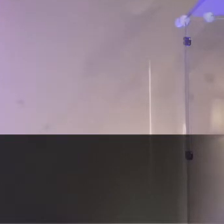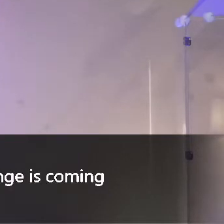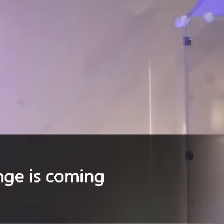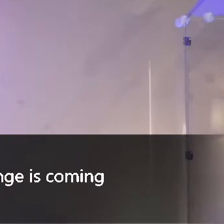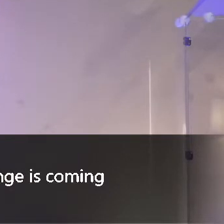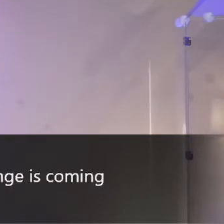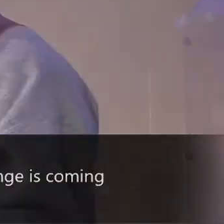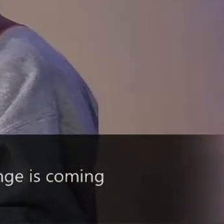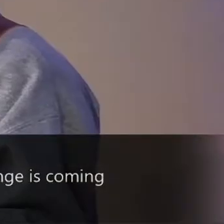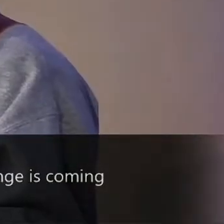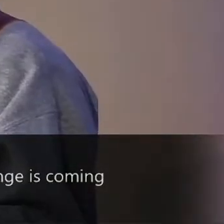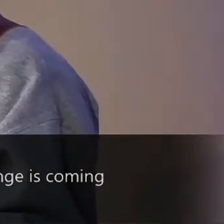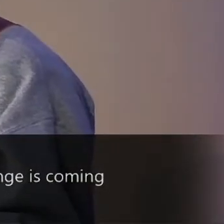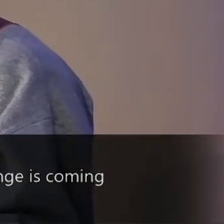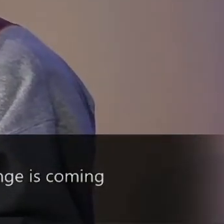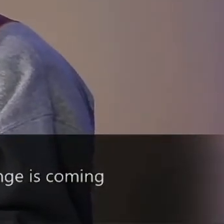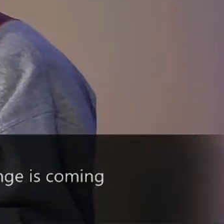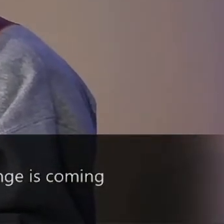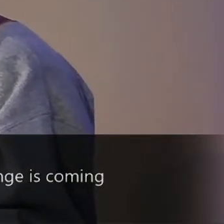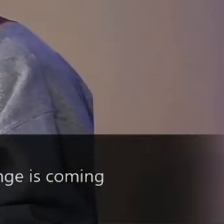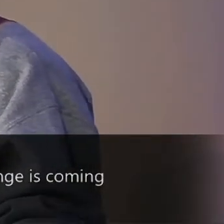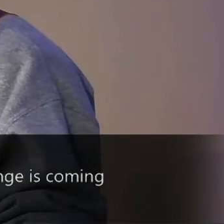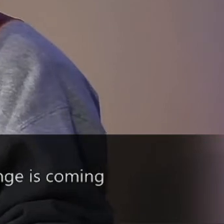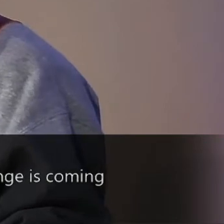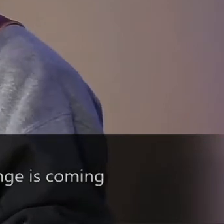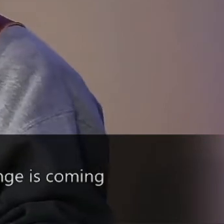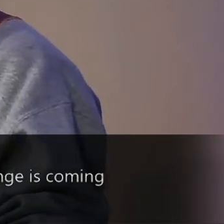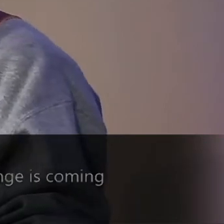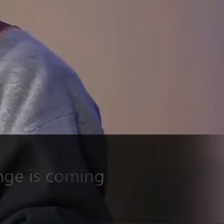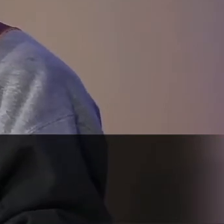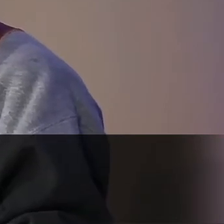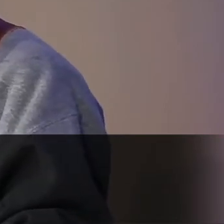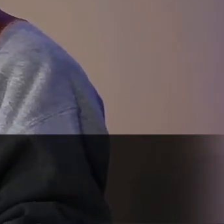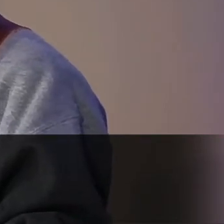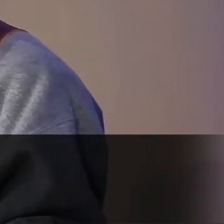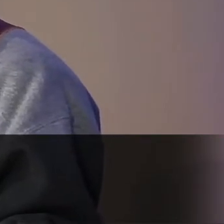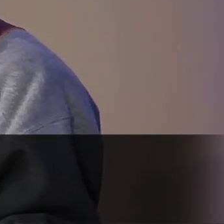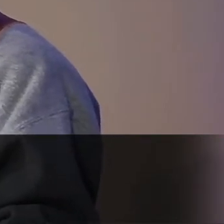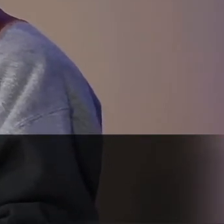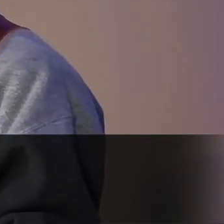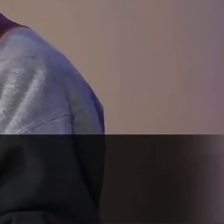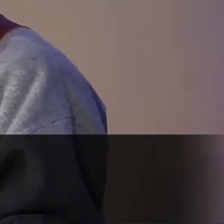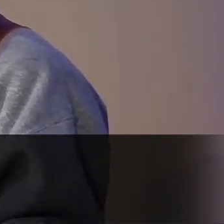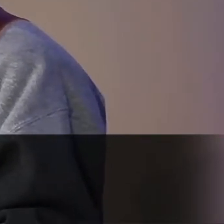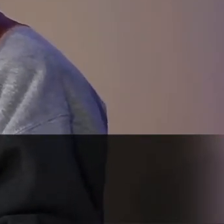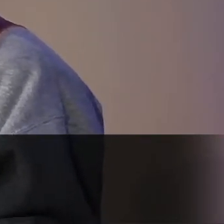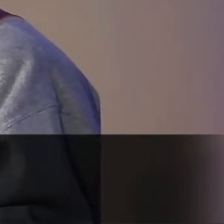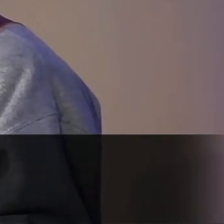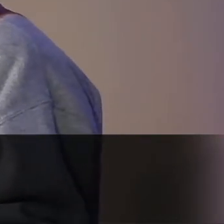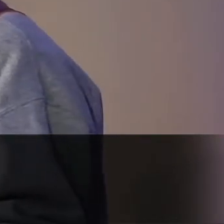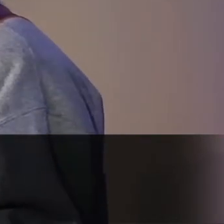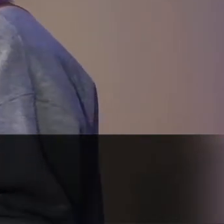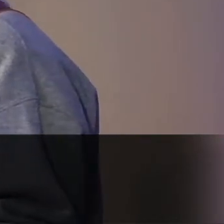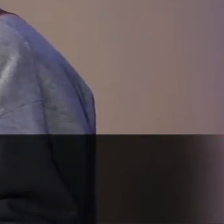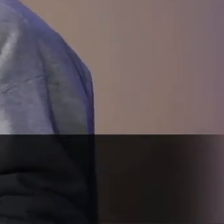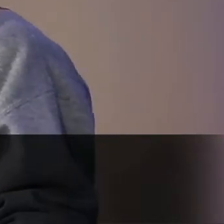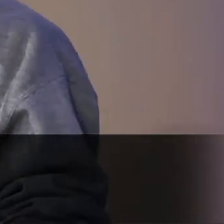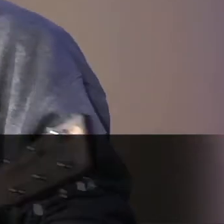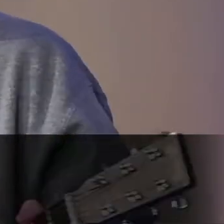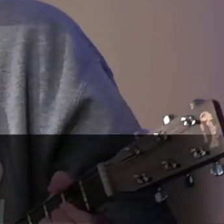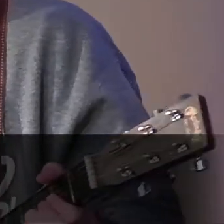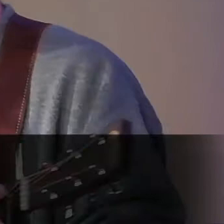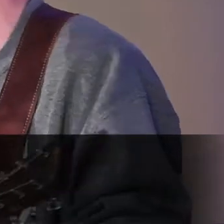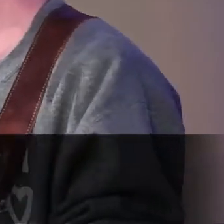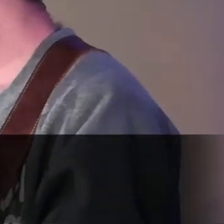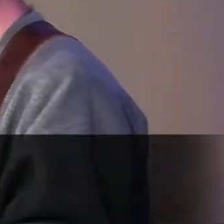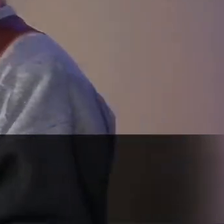We believe that change is coming. Holy Spirit, let us see it.